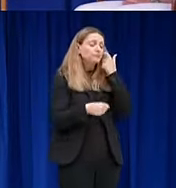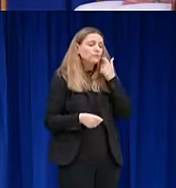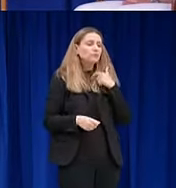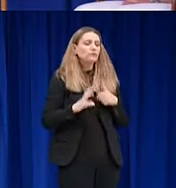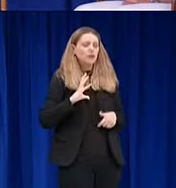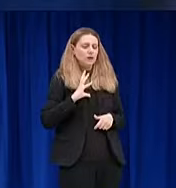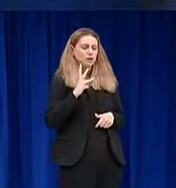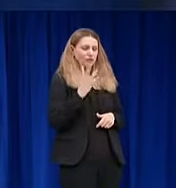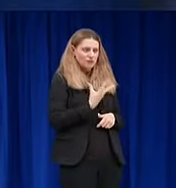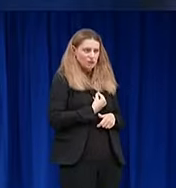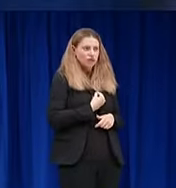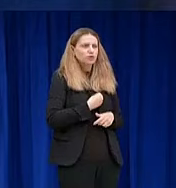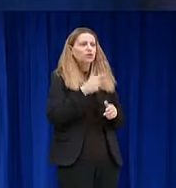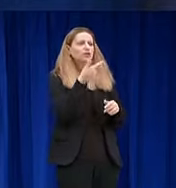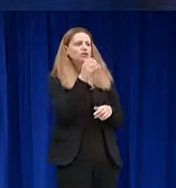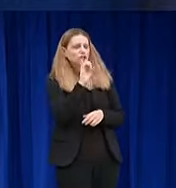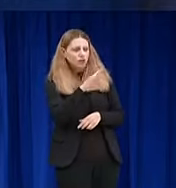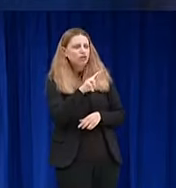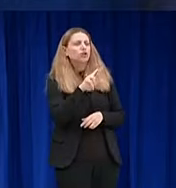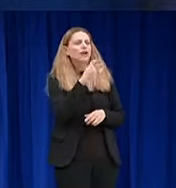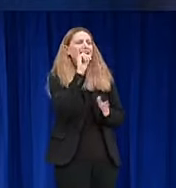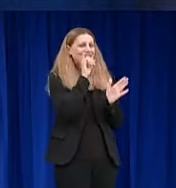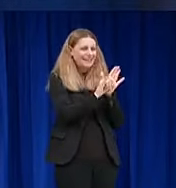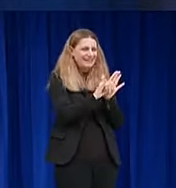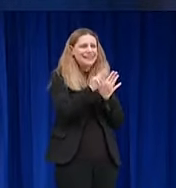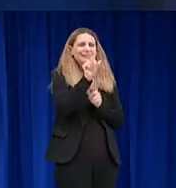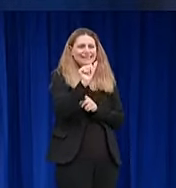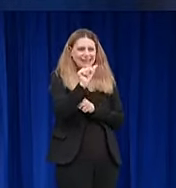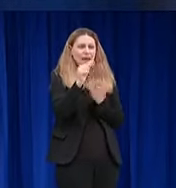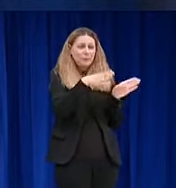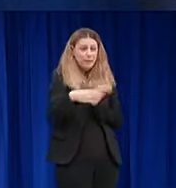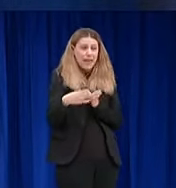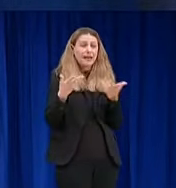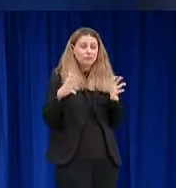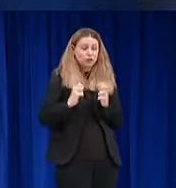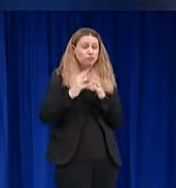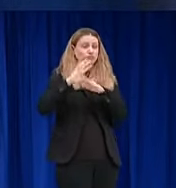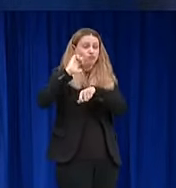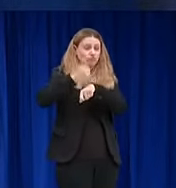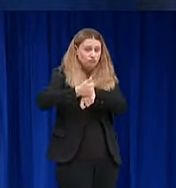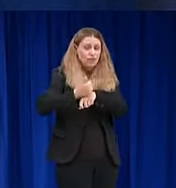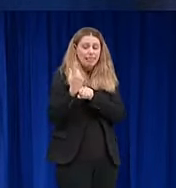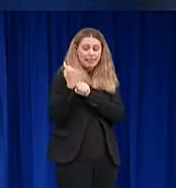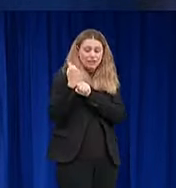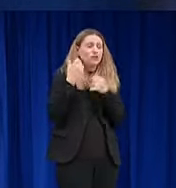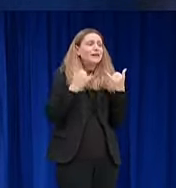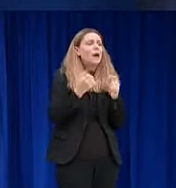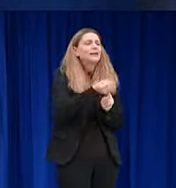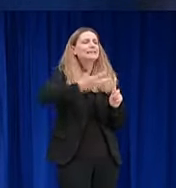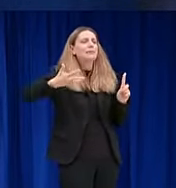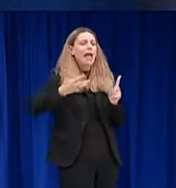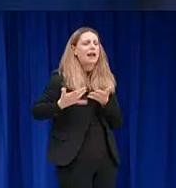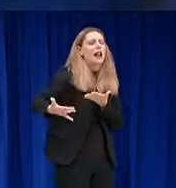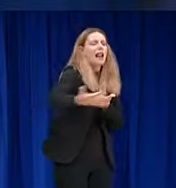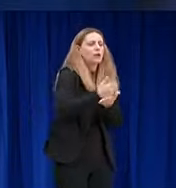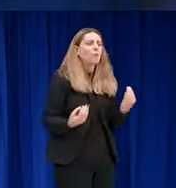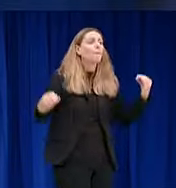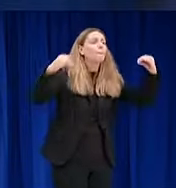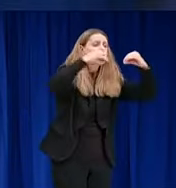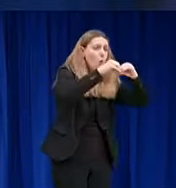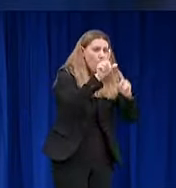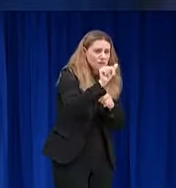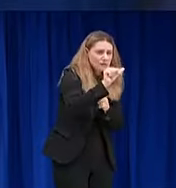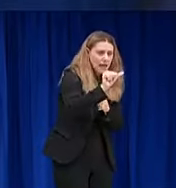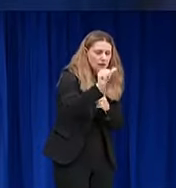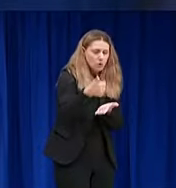Data Action Plan last year, the department has expanded its collection and analysis of this data to better identify